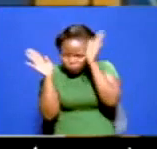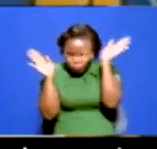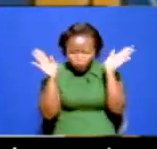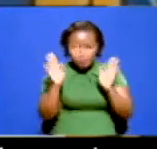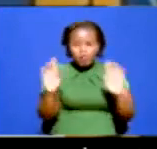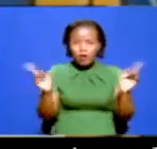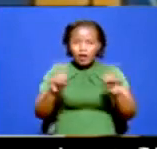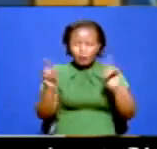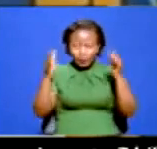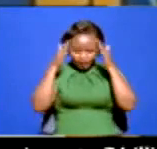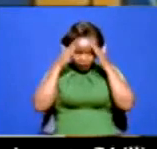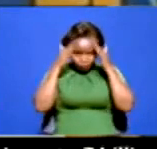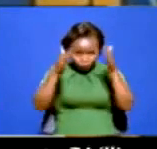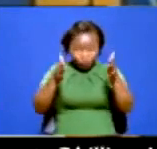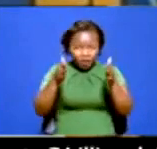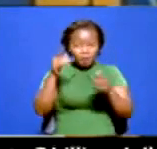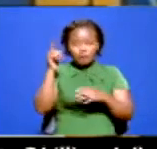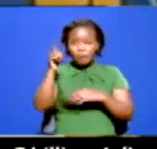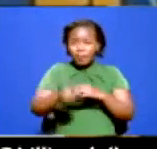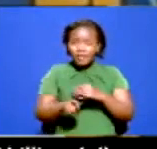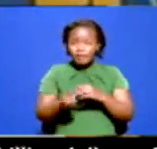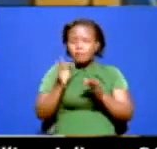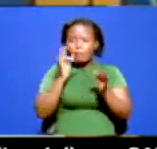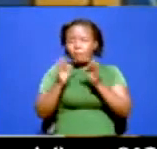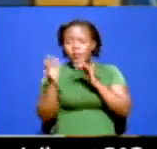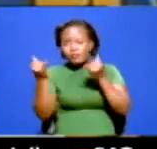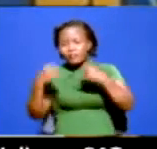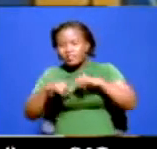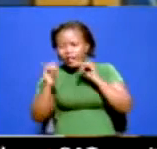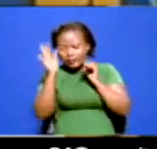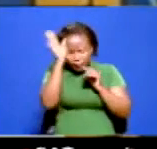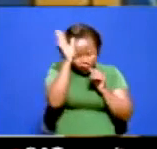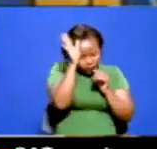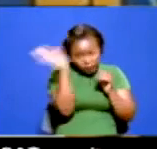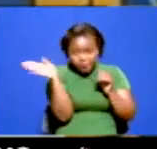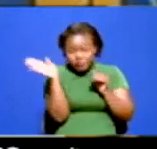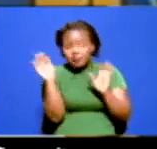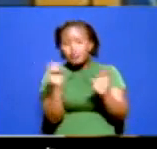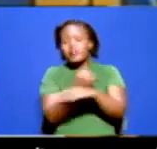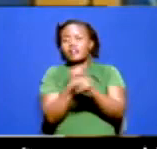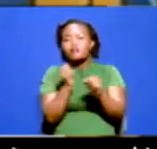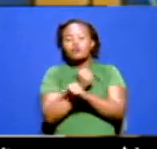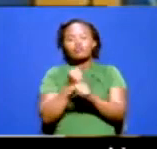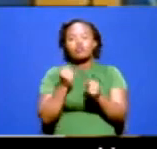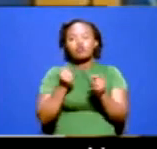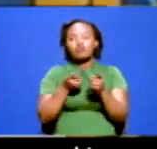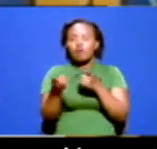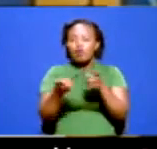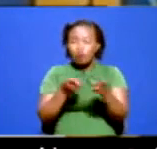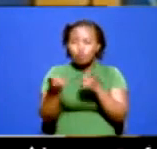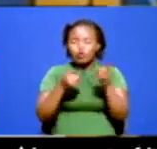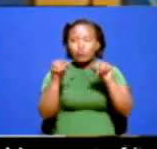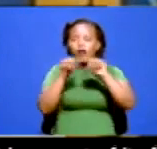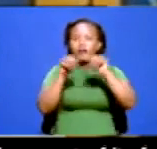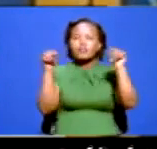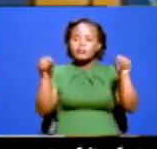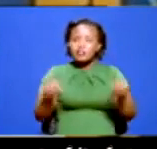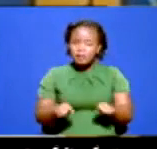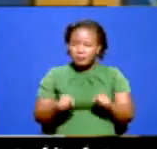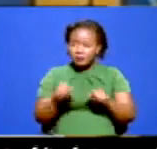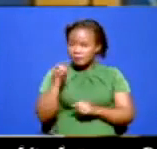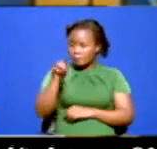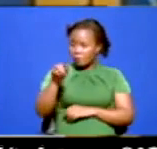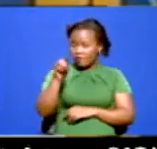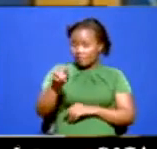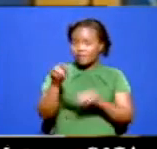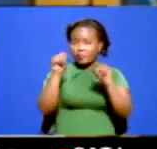that if you get away from discipline, then there's no way you can run a system of this nature. This is a system that